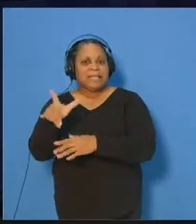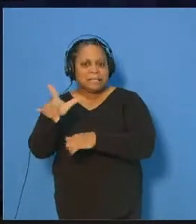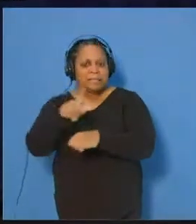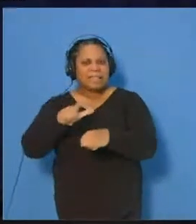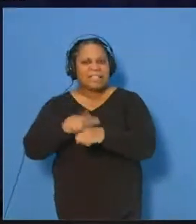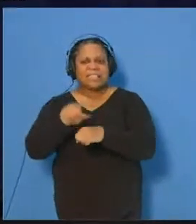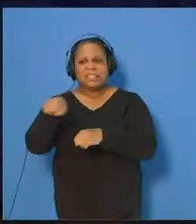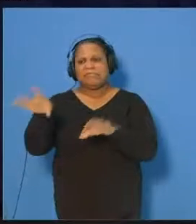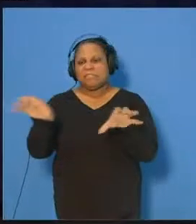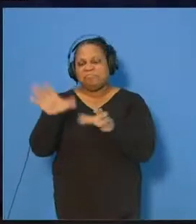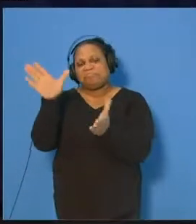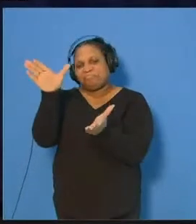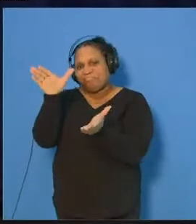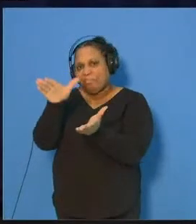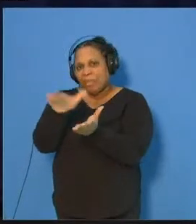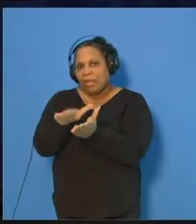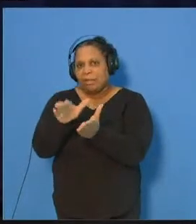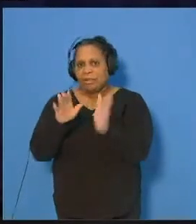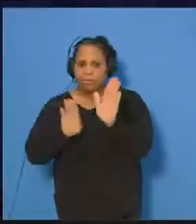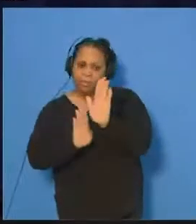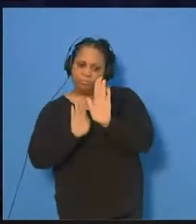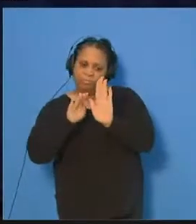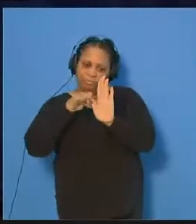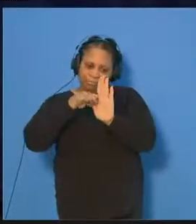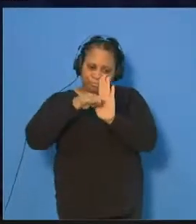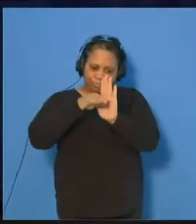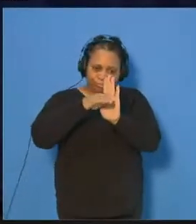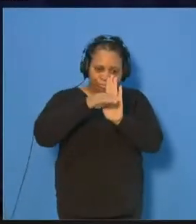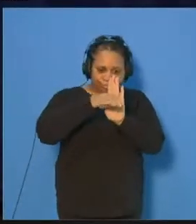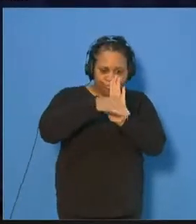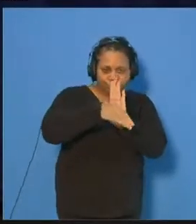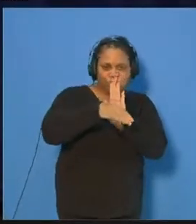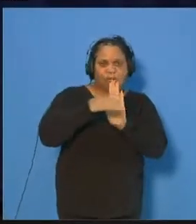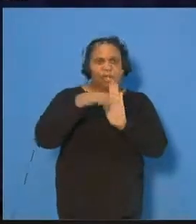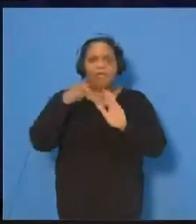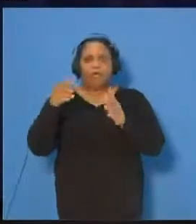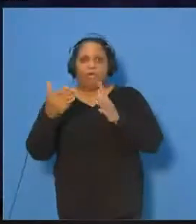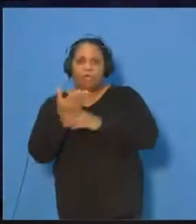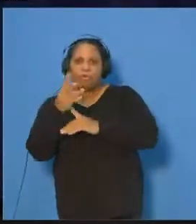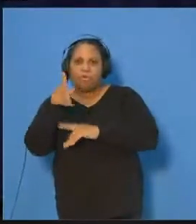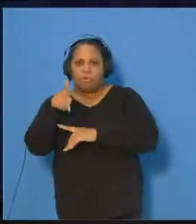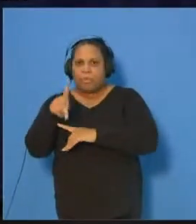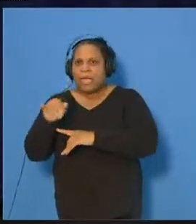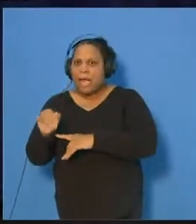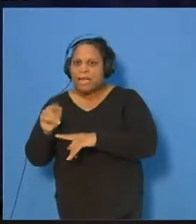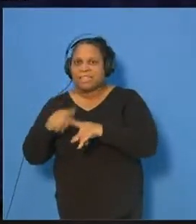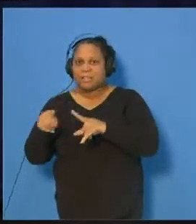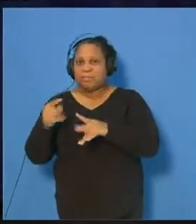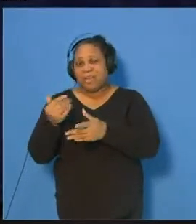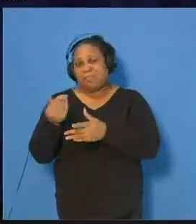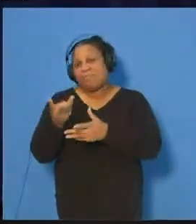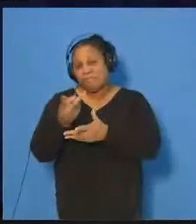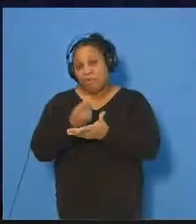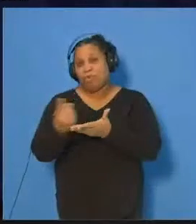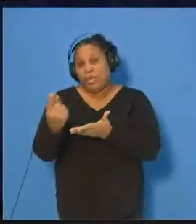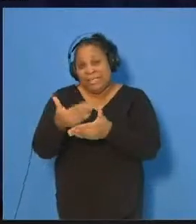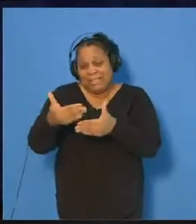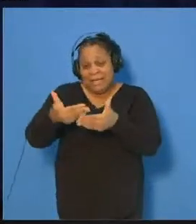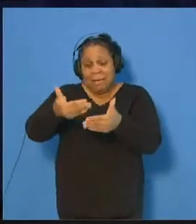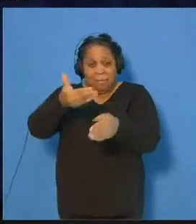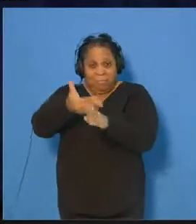have managed to bend their curves through strict NPIs, but they were a few weeks ahead of Bermuda in the